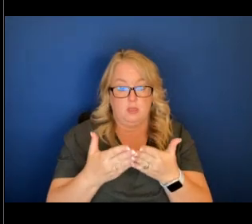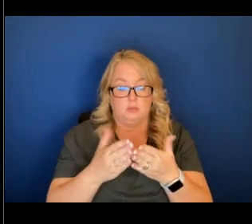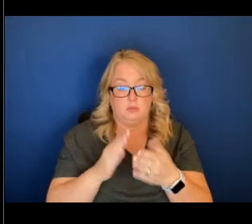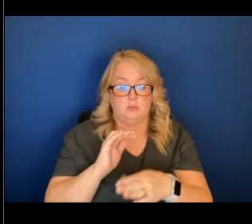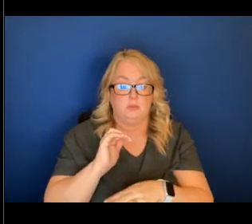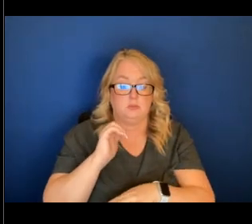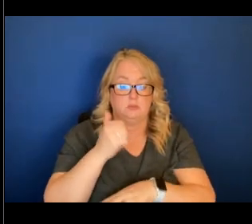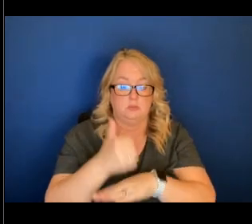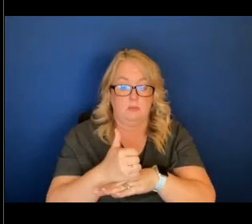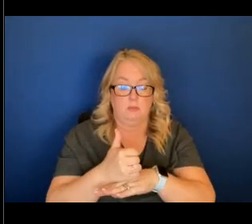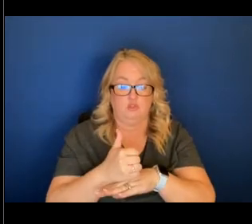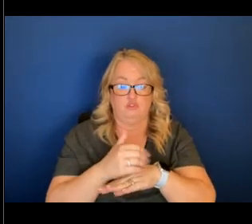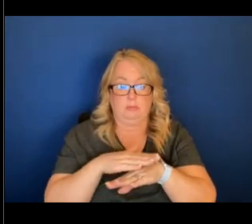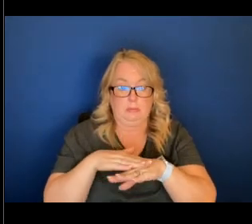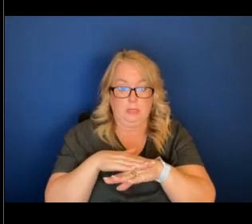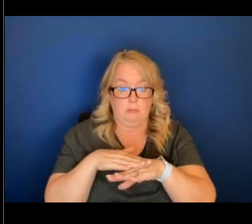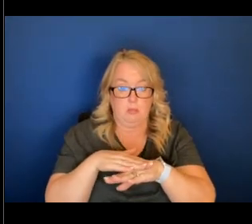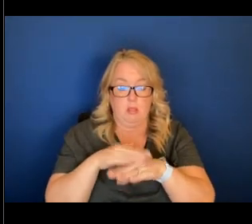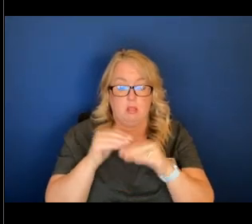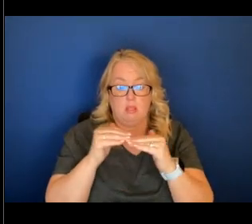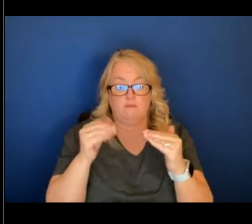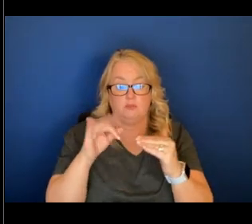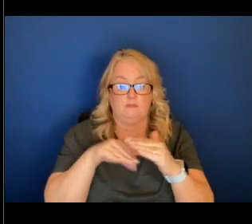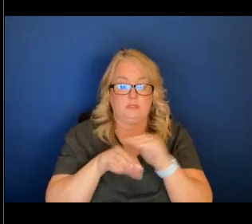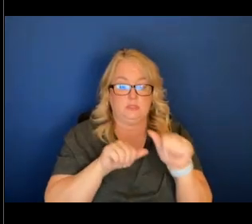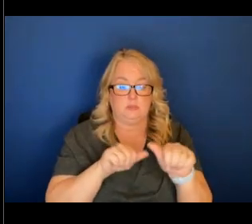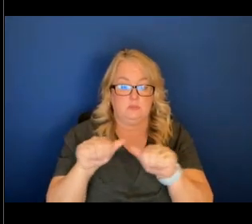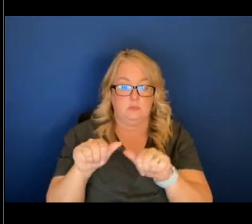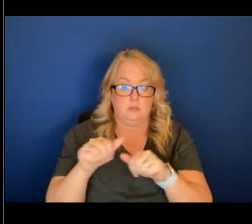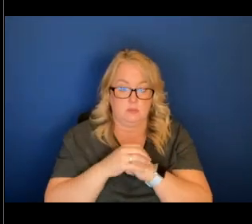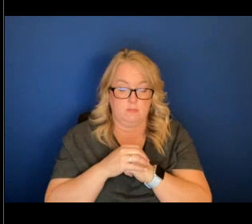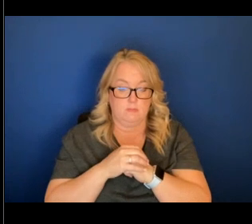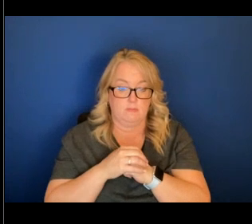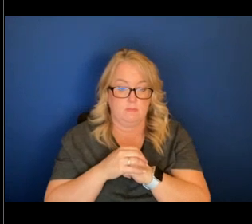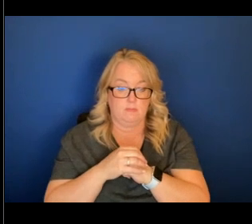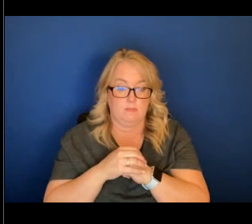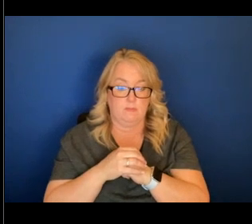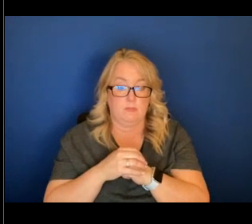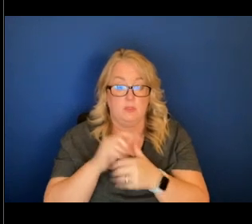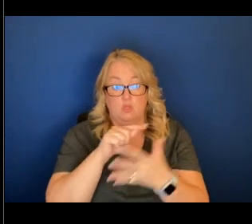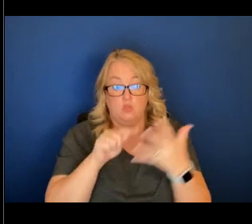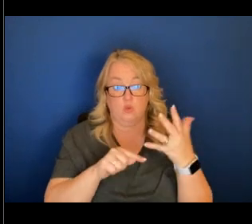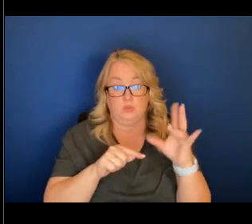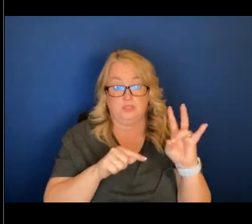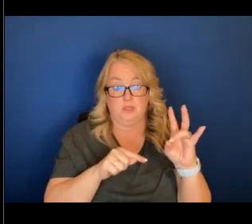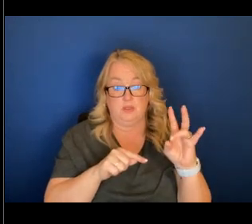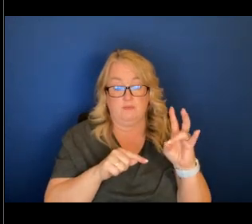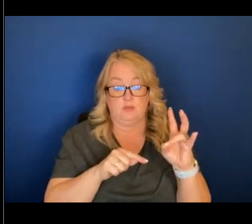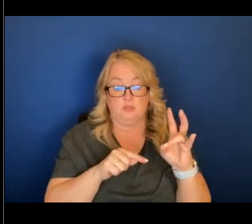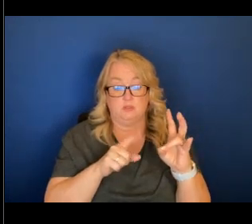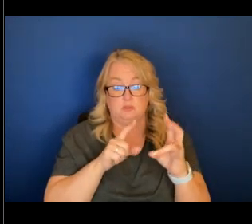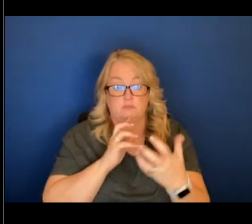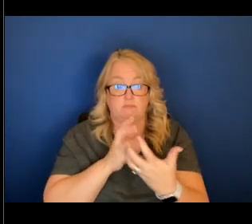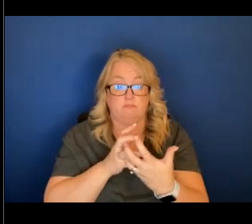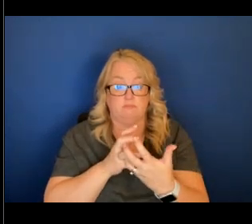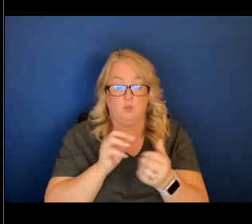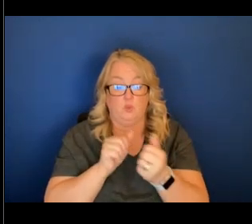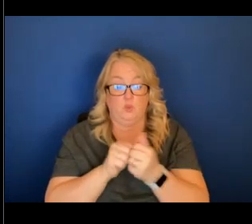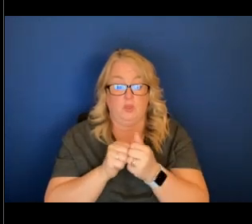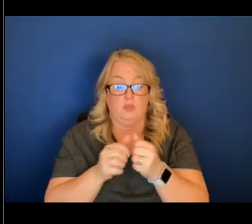establish minimal levels of accessibility. These requirements apply to